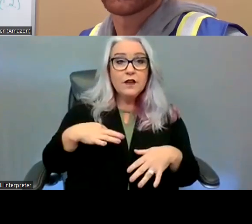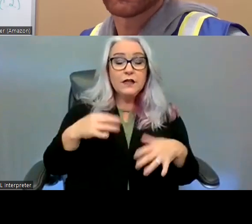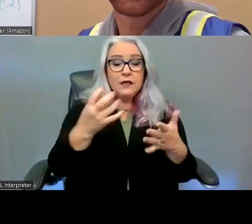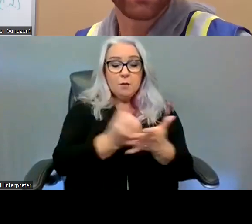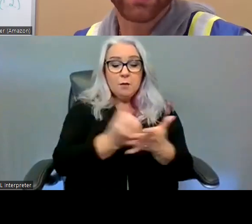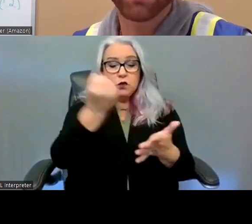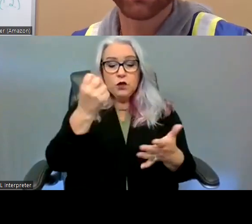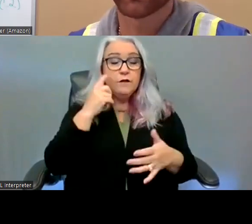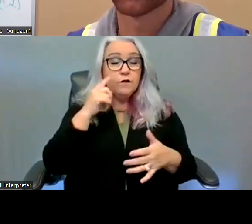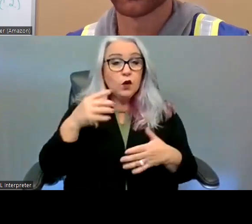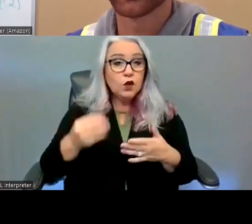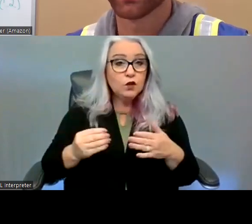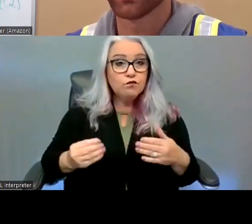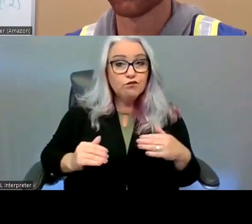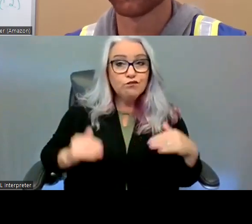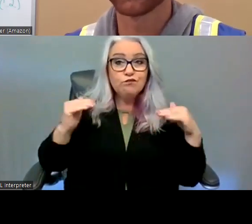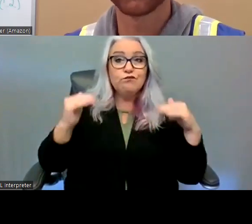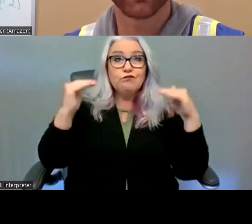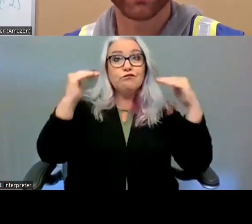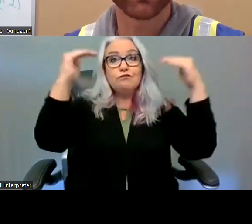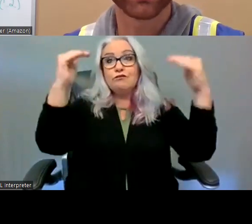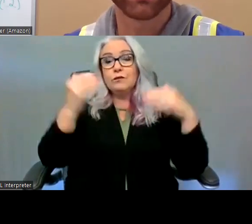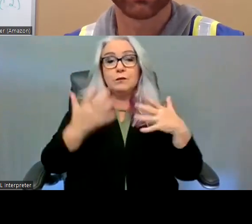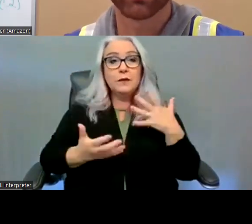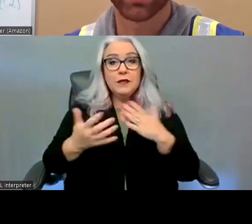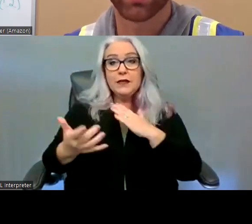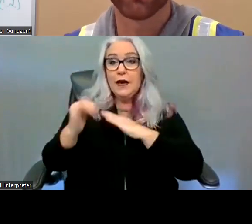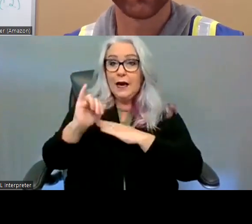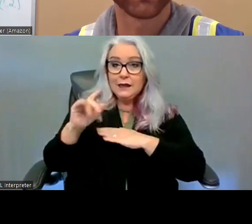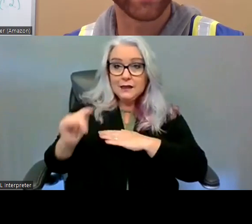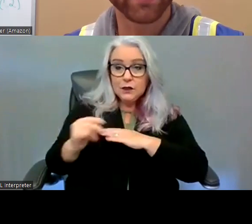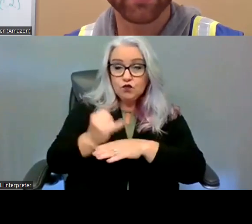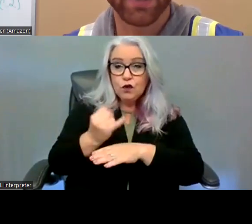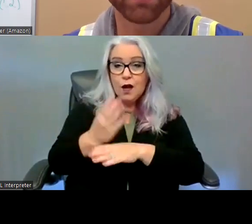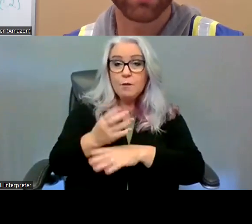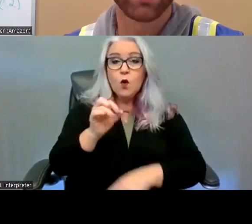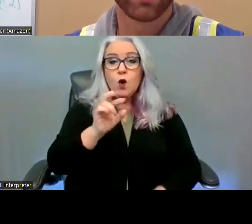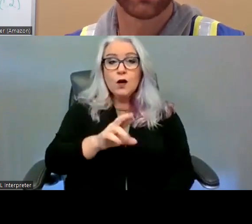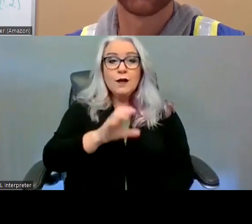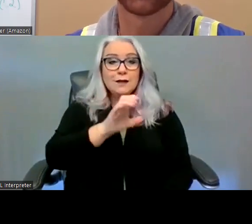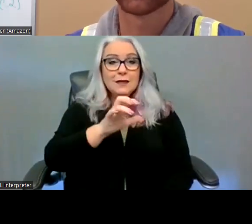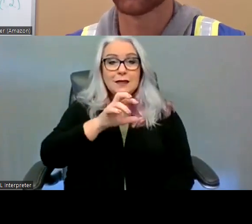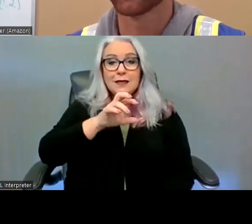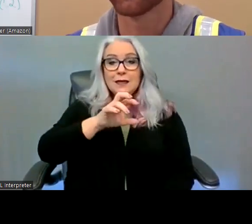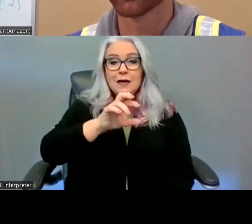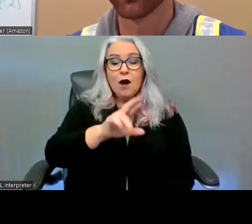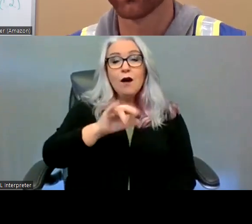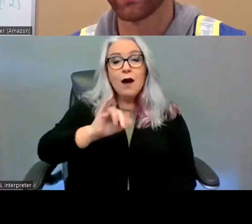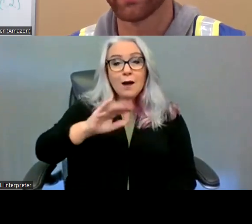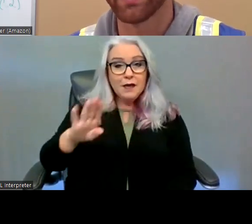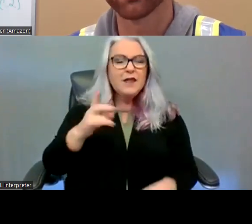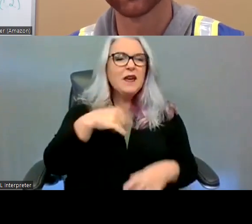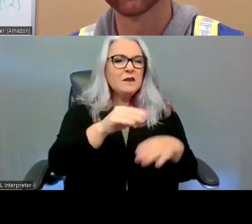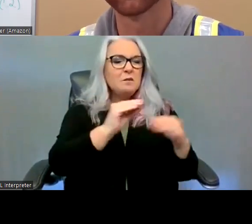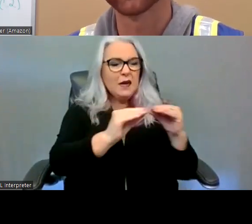it be IT jobs, whether it be CBRE, which is what our building maintenance jobs are, there's tons of different roles